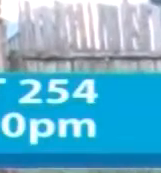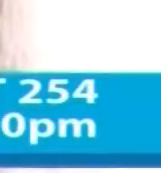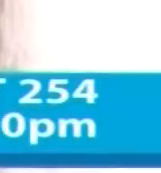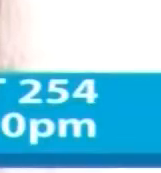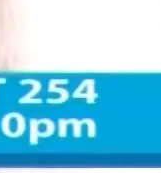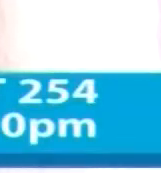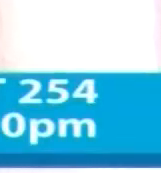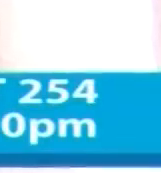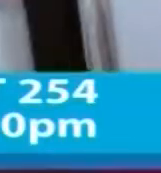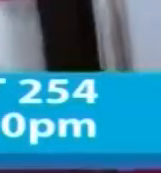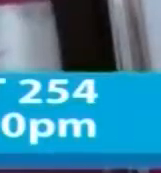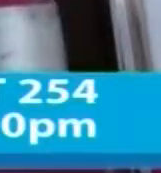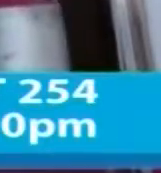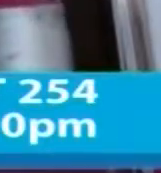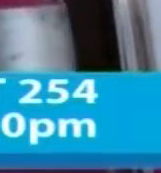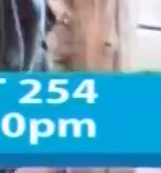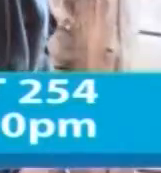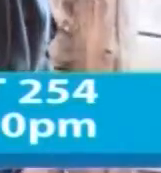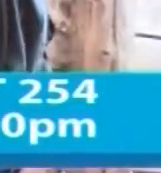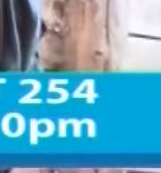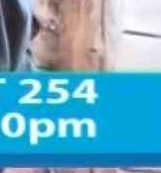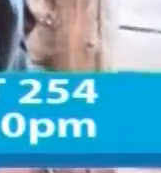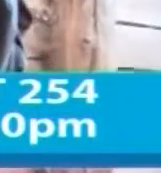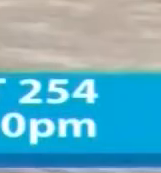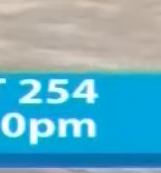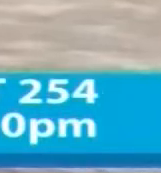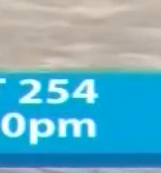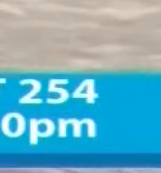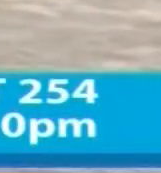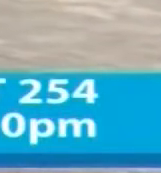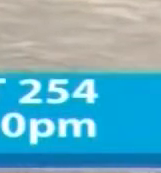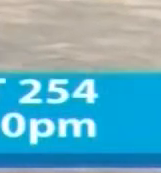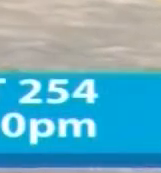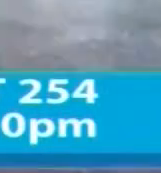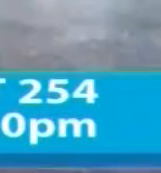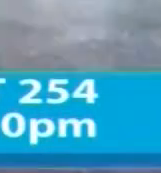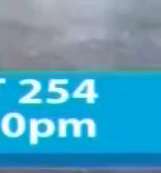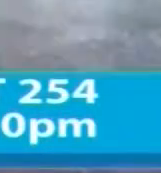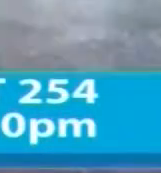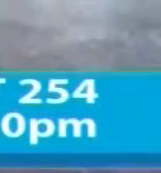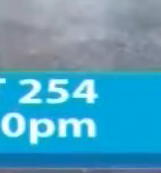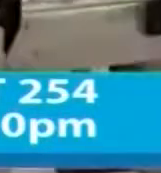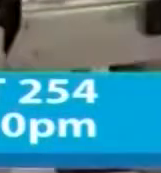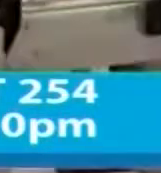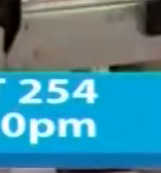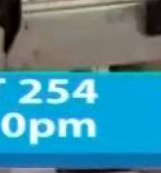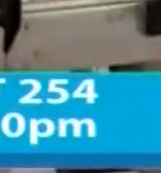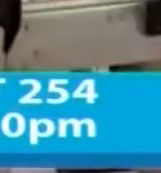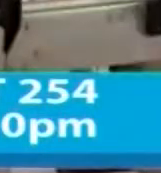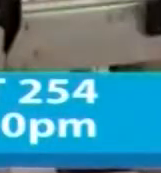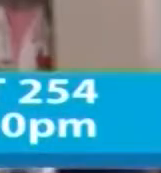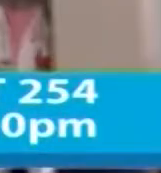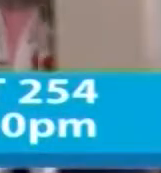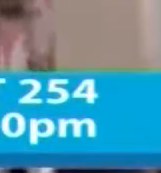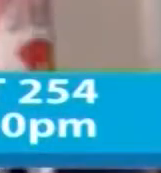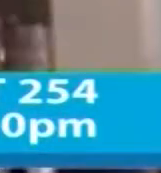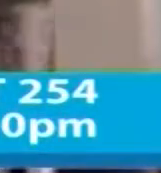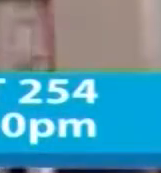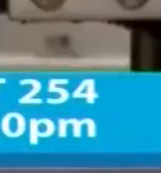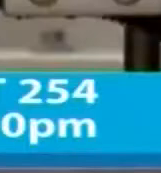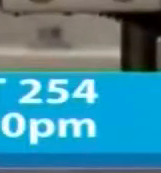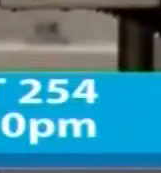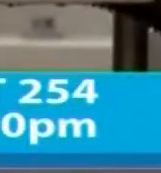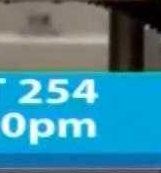mingi na kuacha maelfu ya Wakenya bila matumaini. Azma ya Rais Uhuru Kenyatta ya